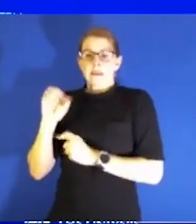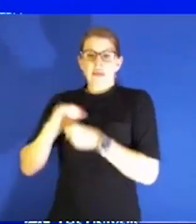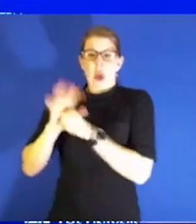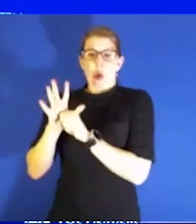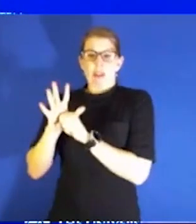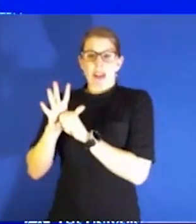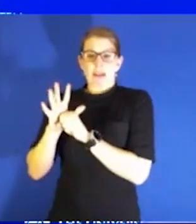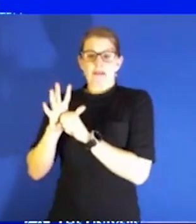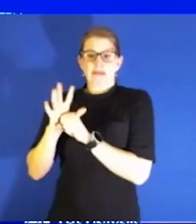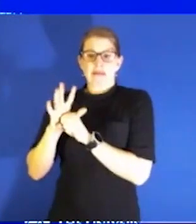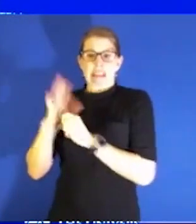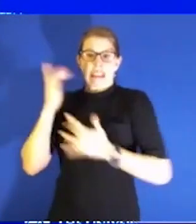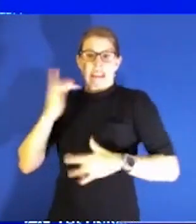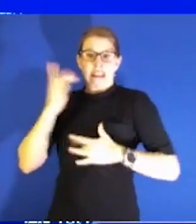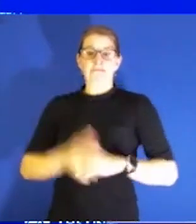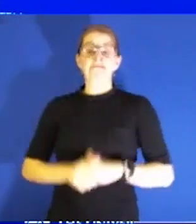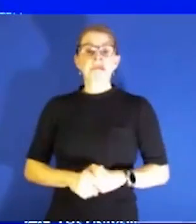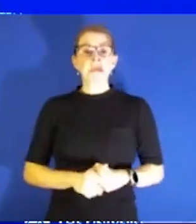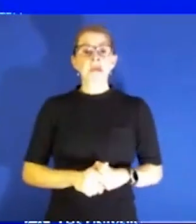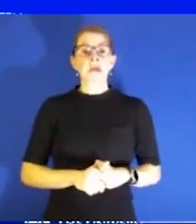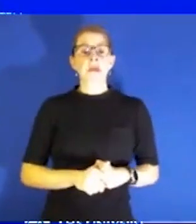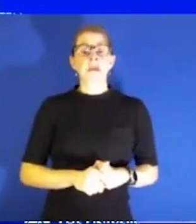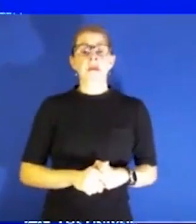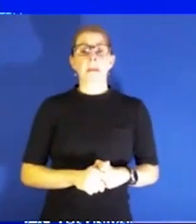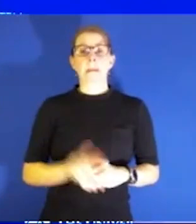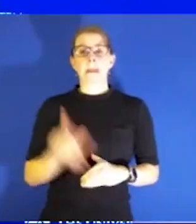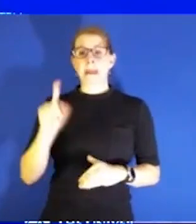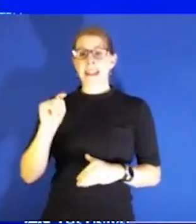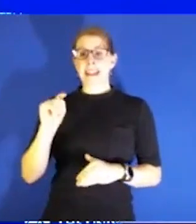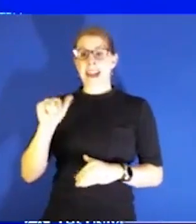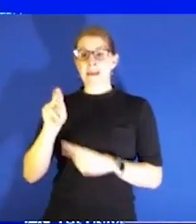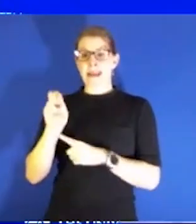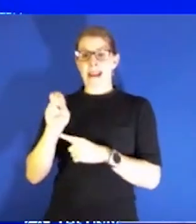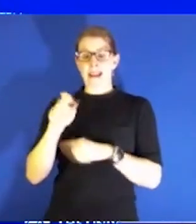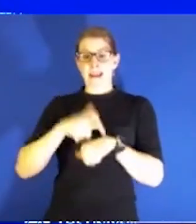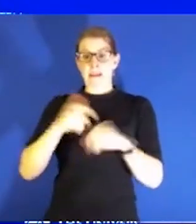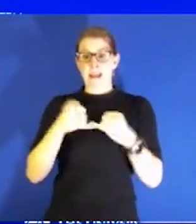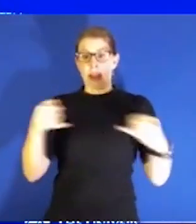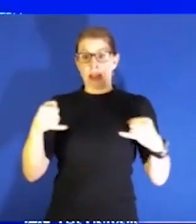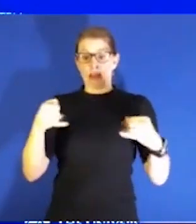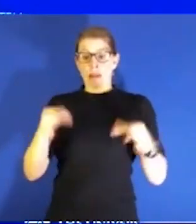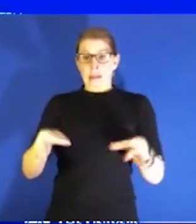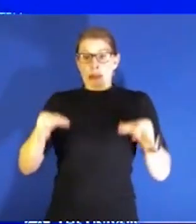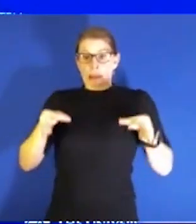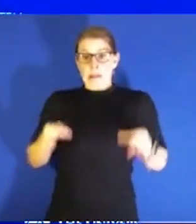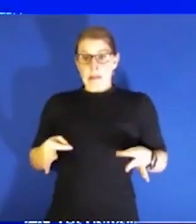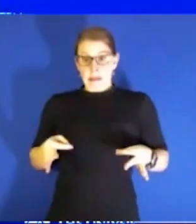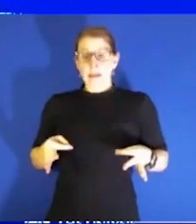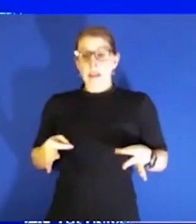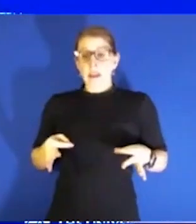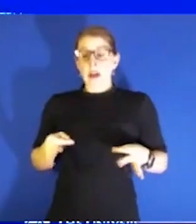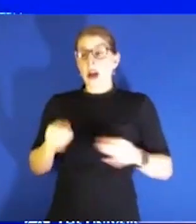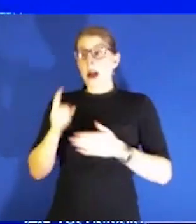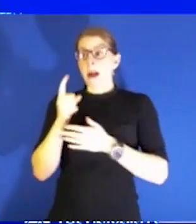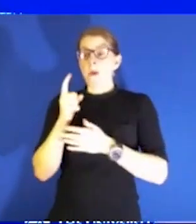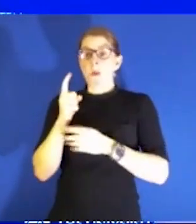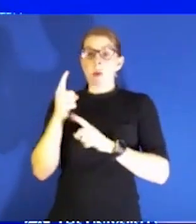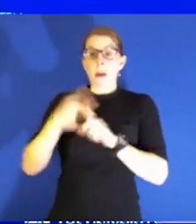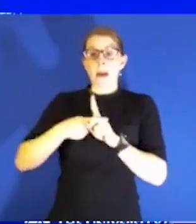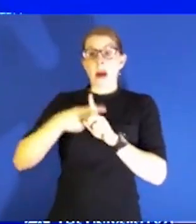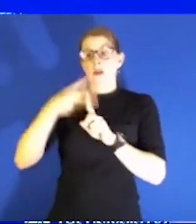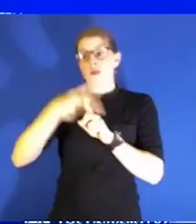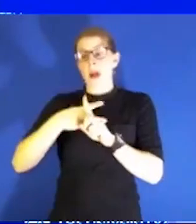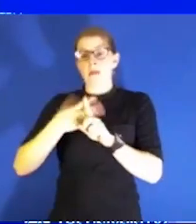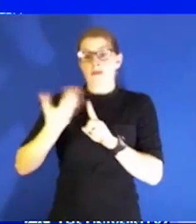news. It might be, the timeline might be a little bit ahead of where we have heard. Certainly in the last month or two we've heard different projections as